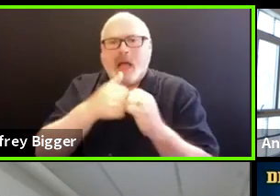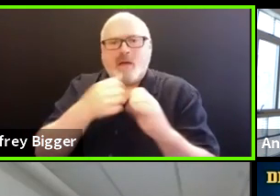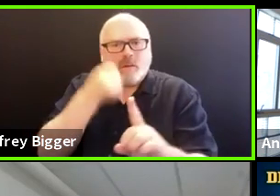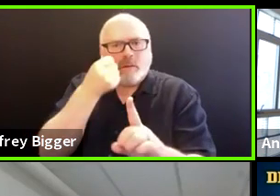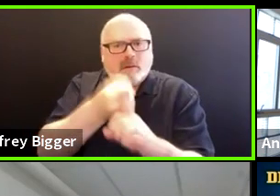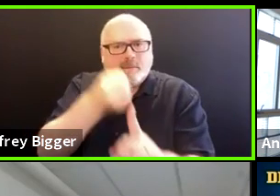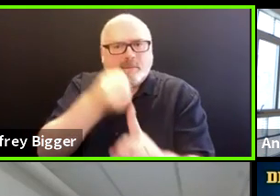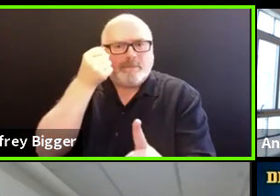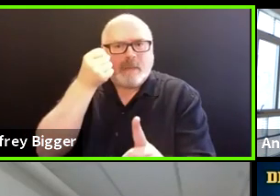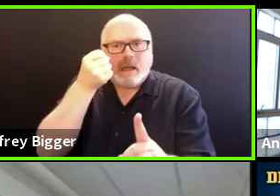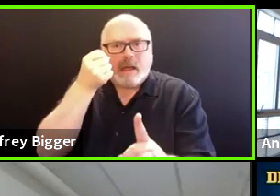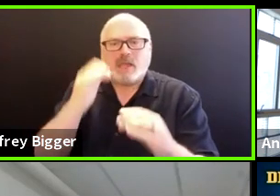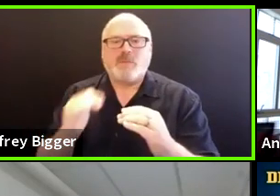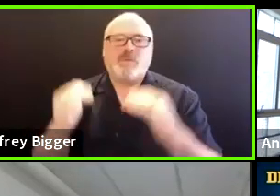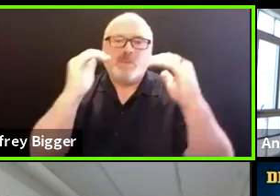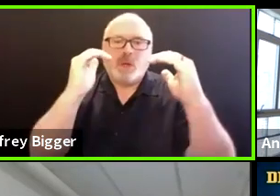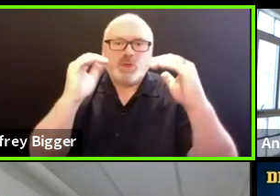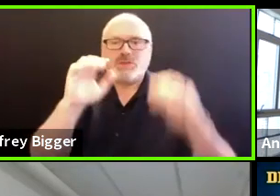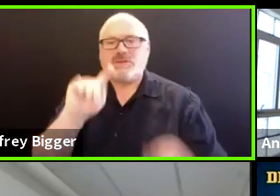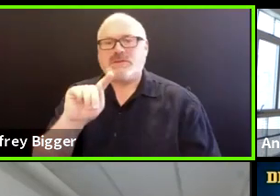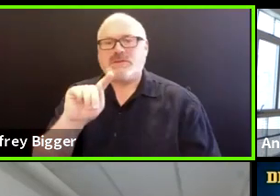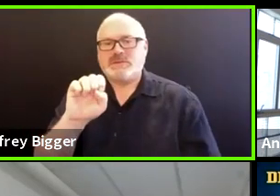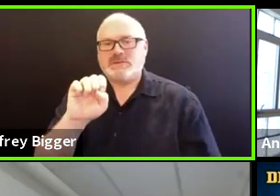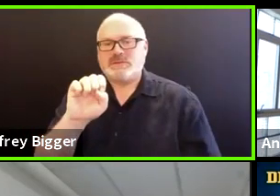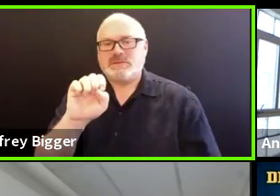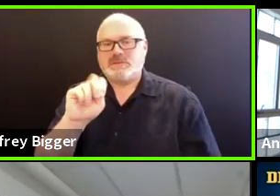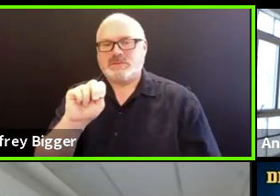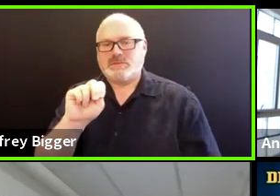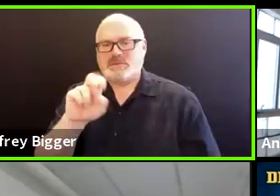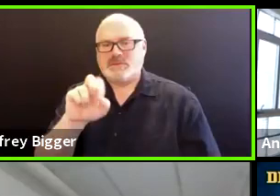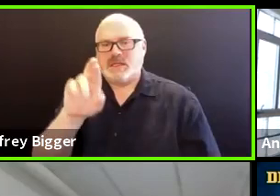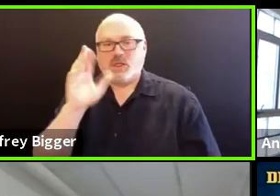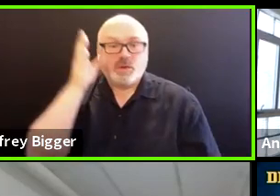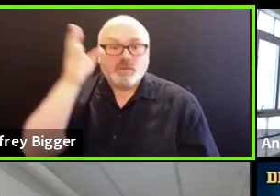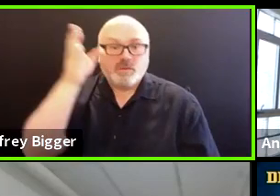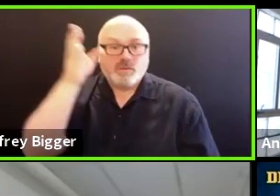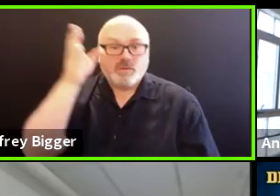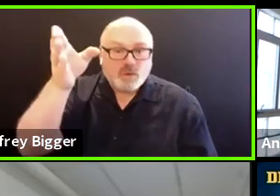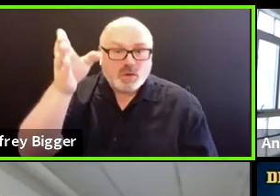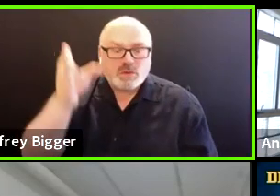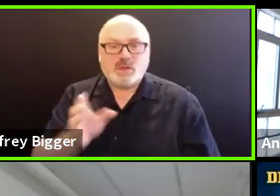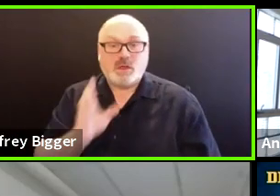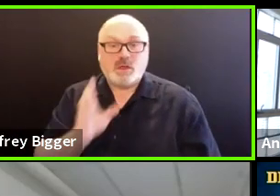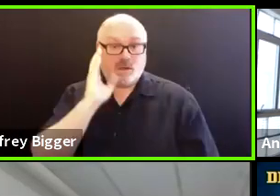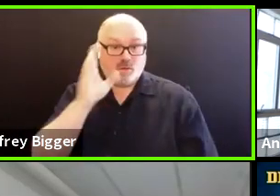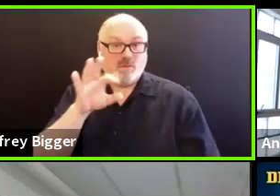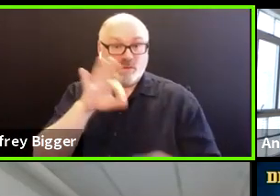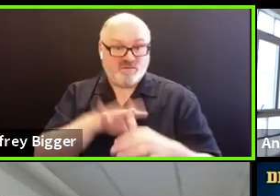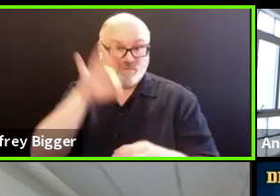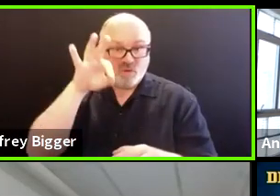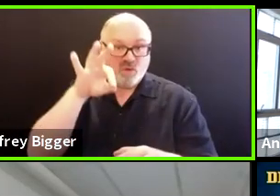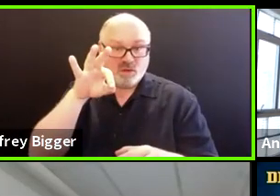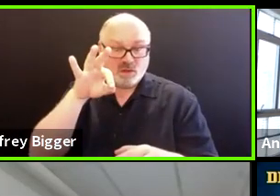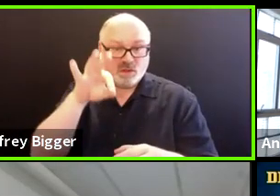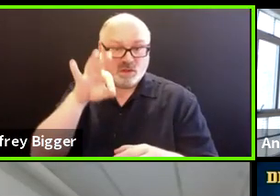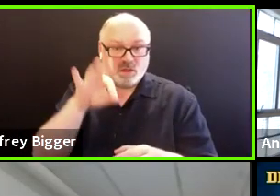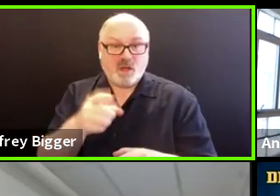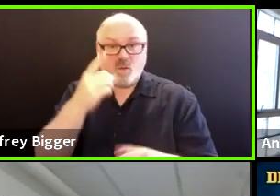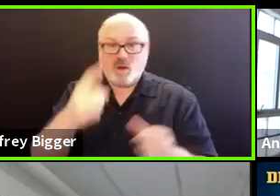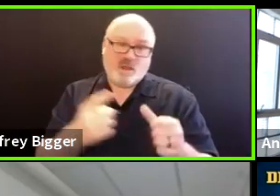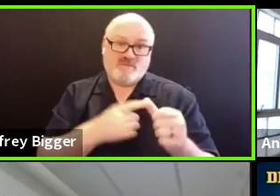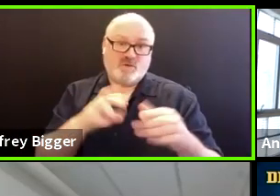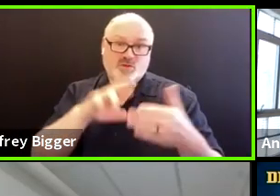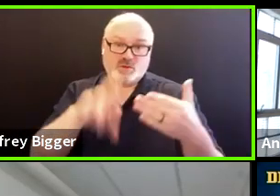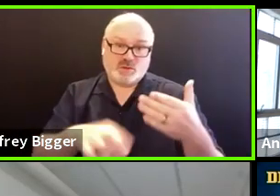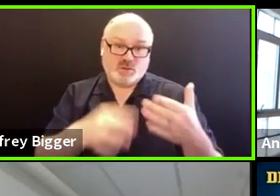example, promotion and tenure in the future. And you're going to be voting on one of the very first results in